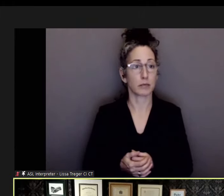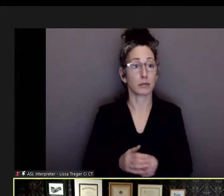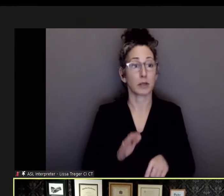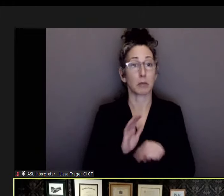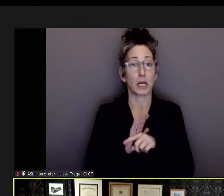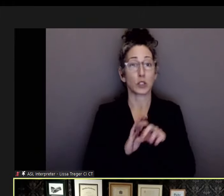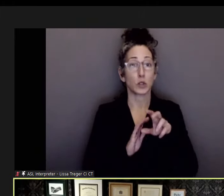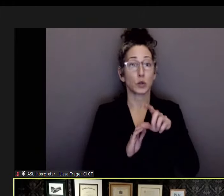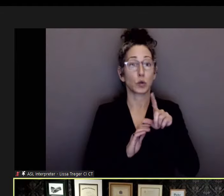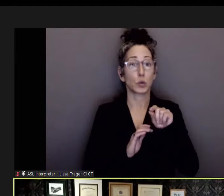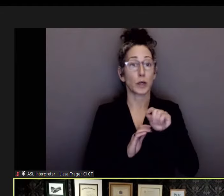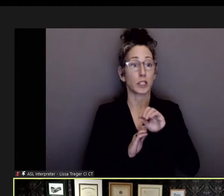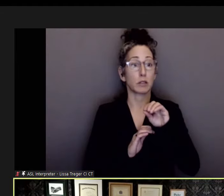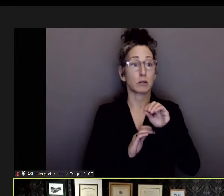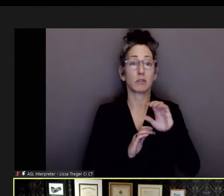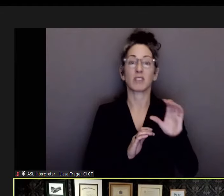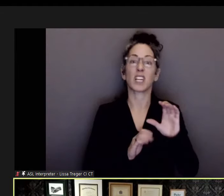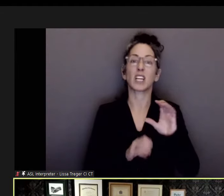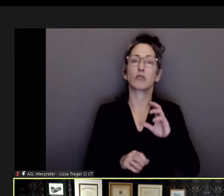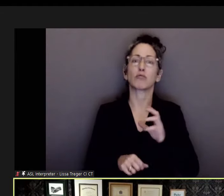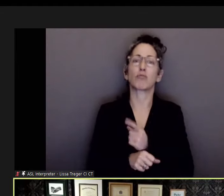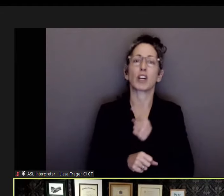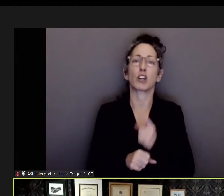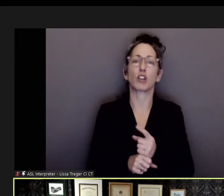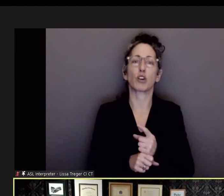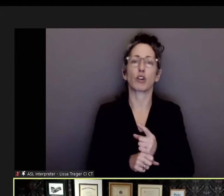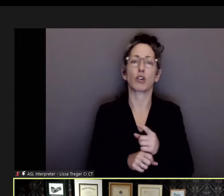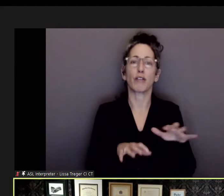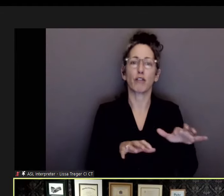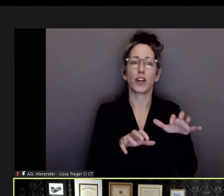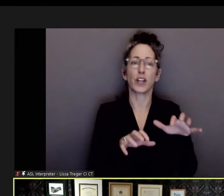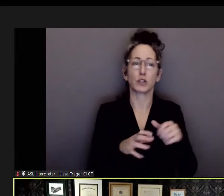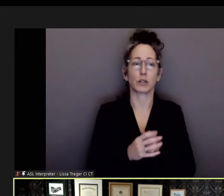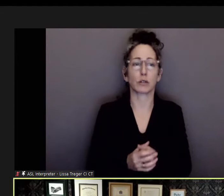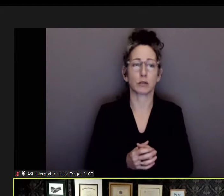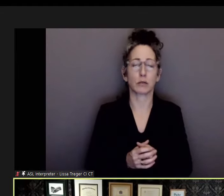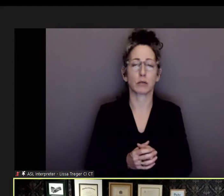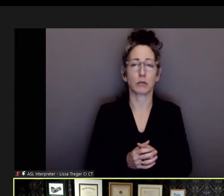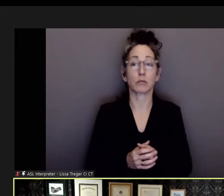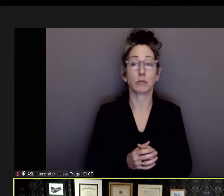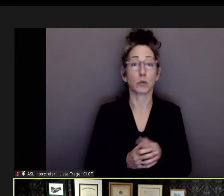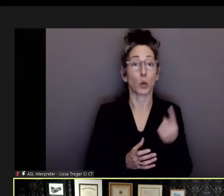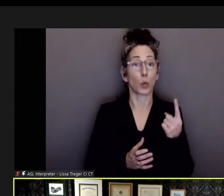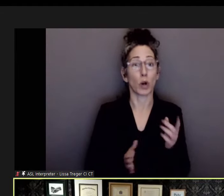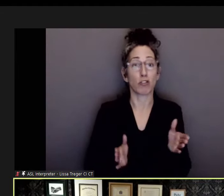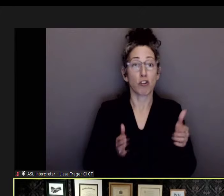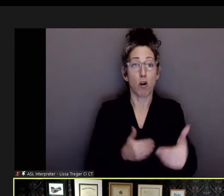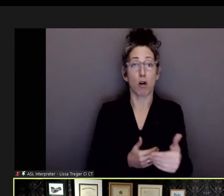a standard freezer. We can ship as small as a single carton or 100 doses.